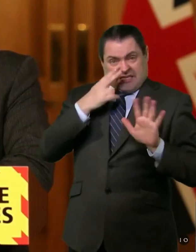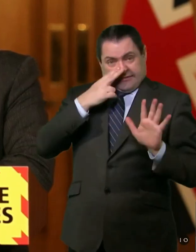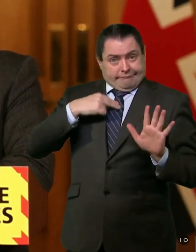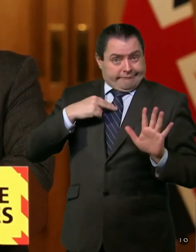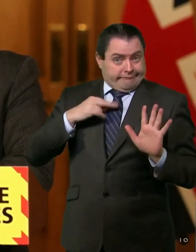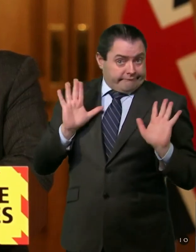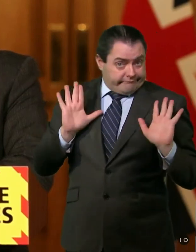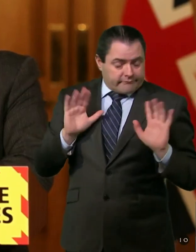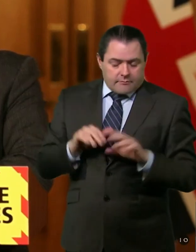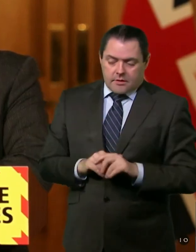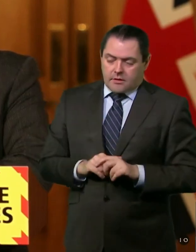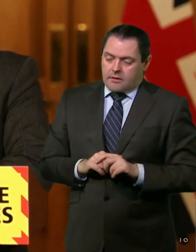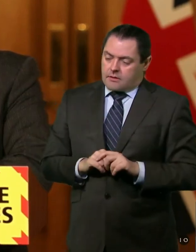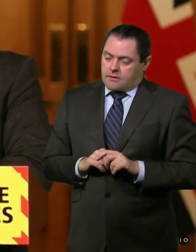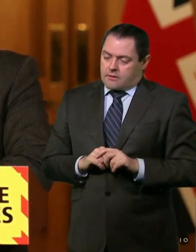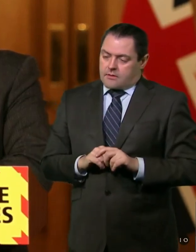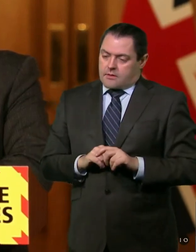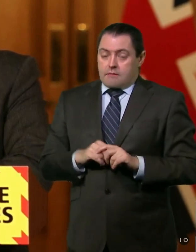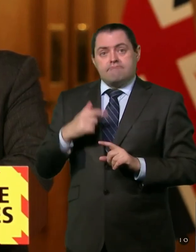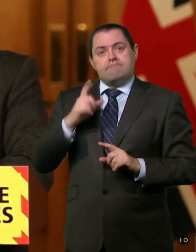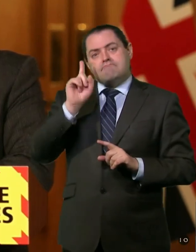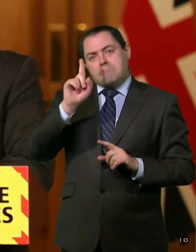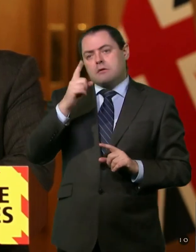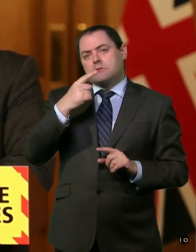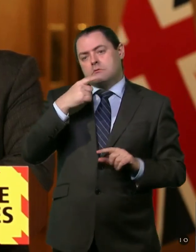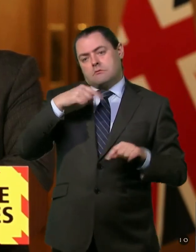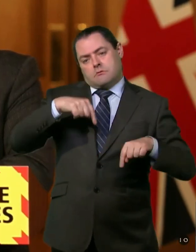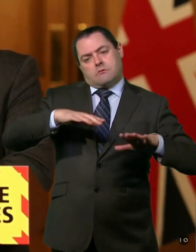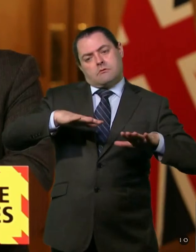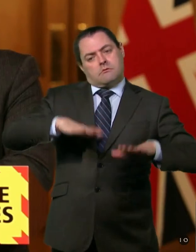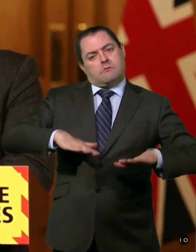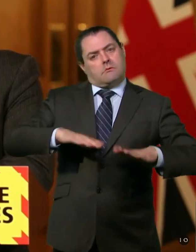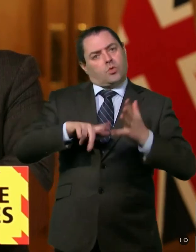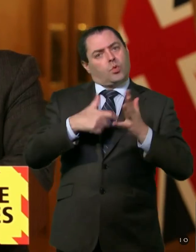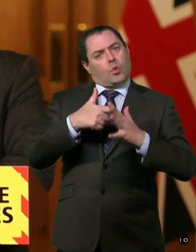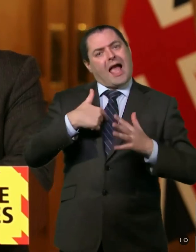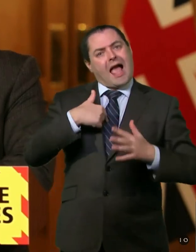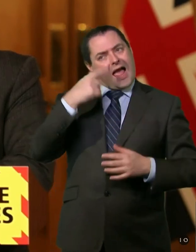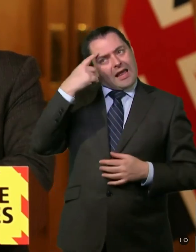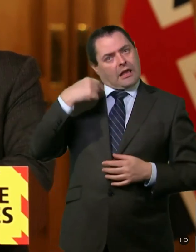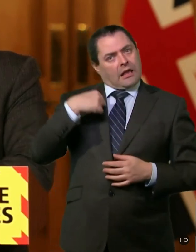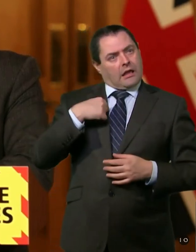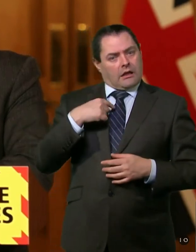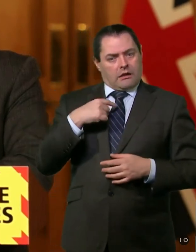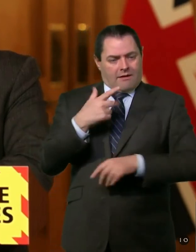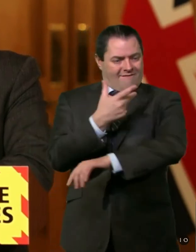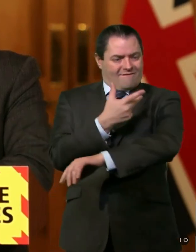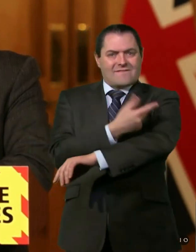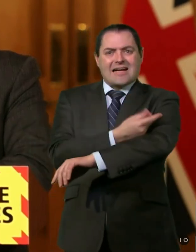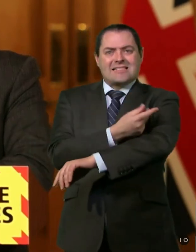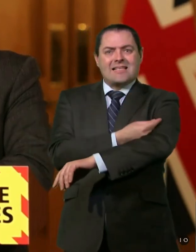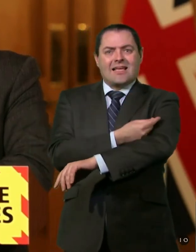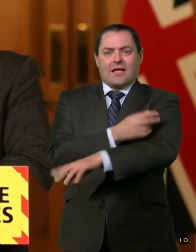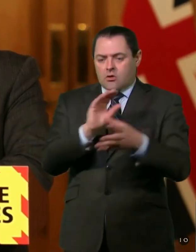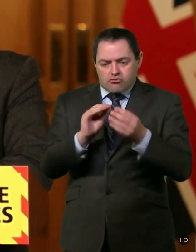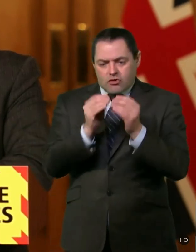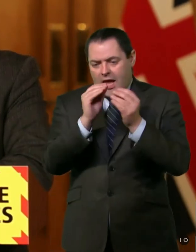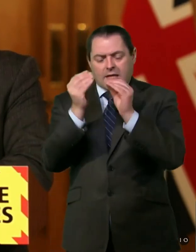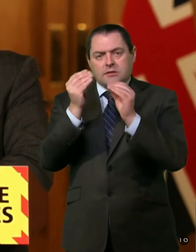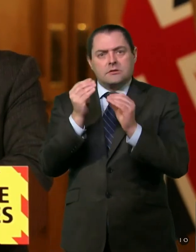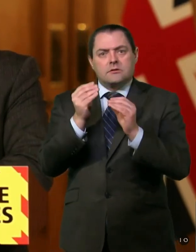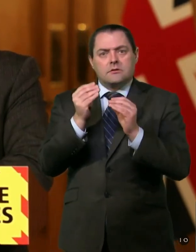the UK firmly believe that the creation of vaccines is as a result of international exchange,